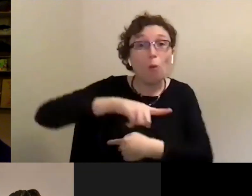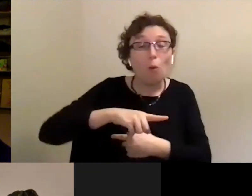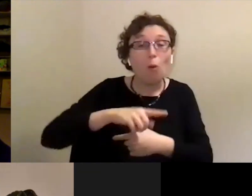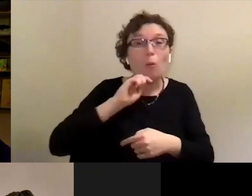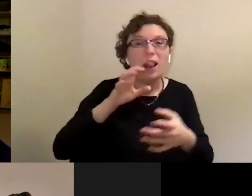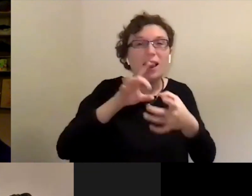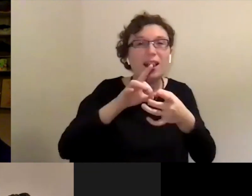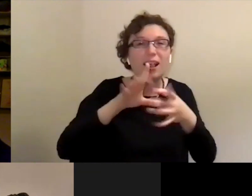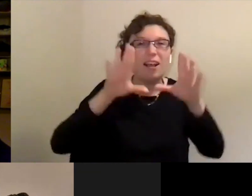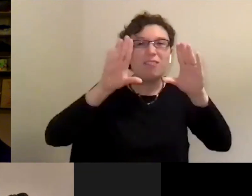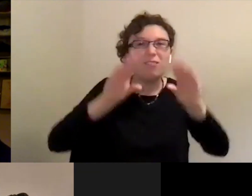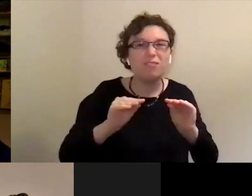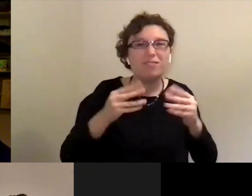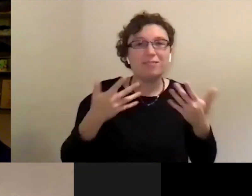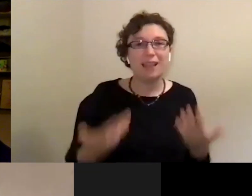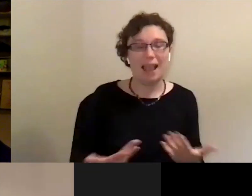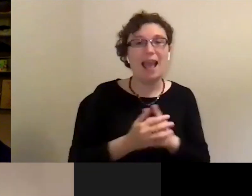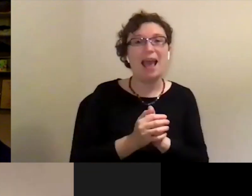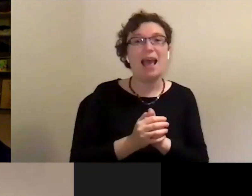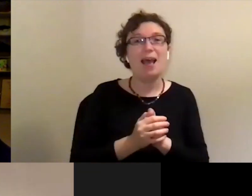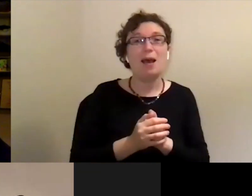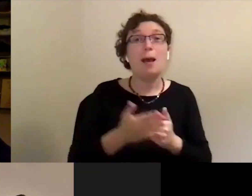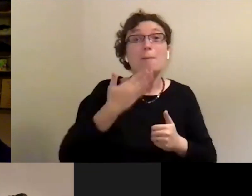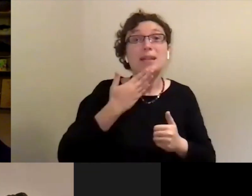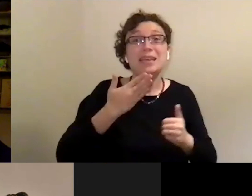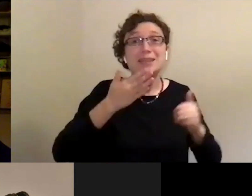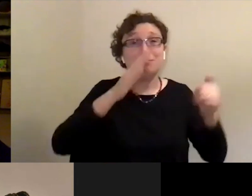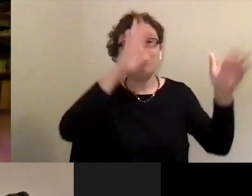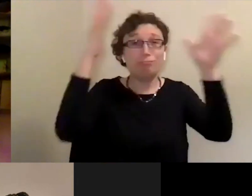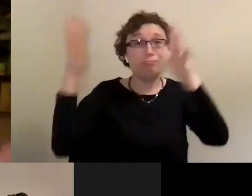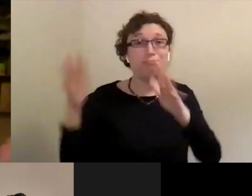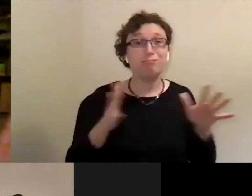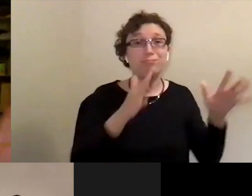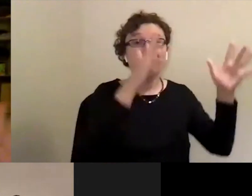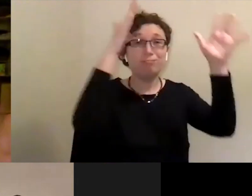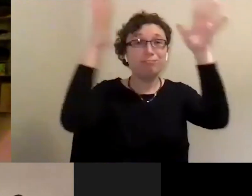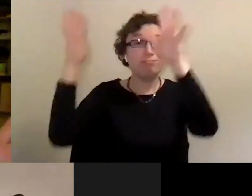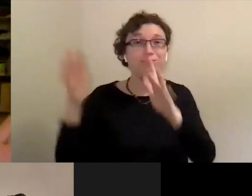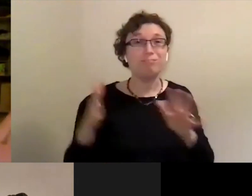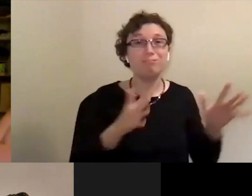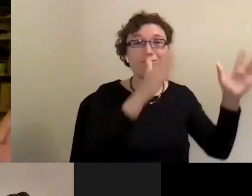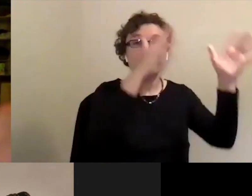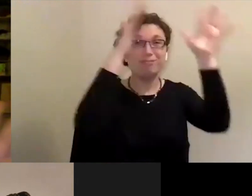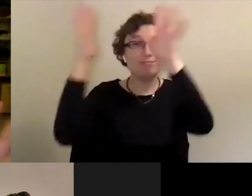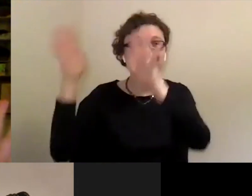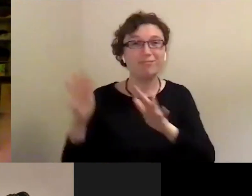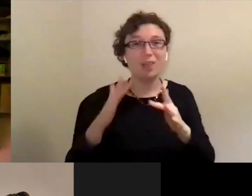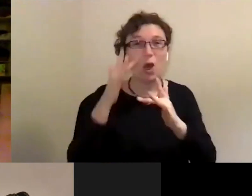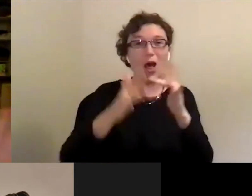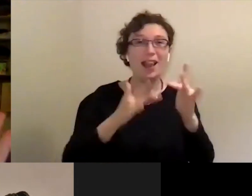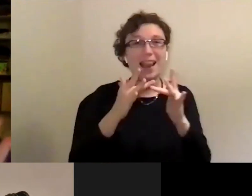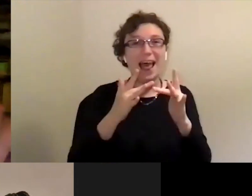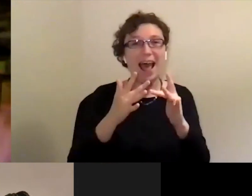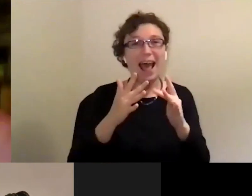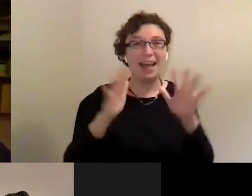we can have a big virtual round of applause, because we can't have a proper one, so we'll have a virtual one. So feel